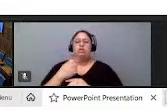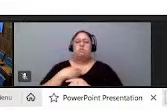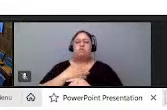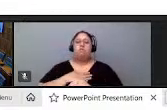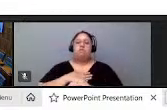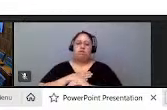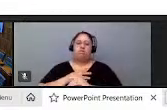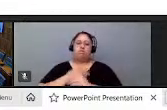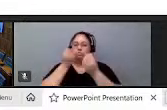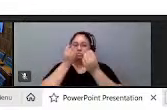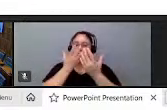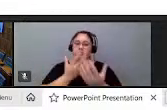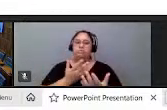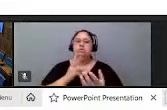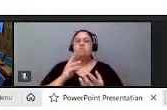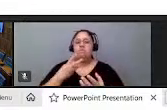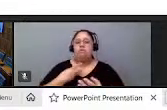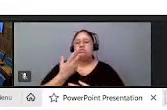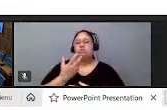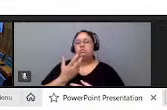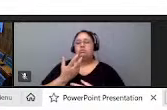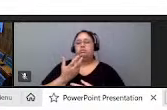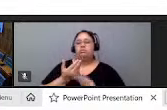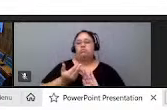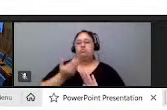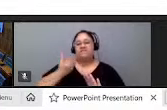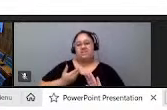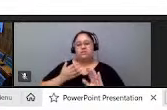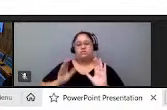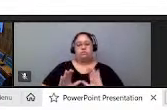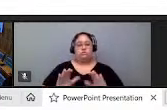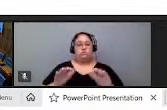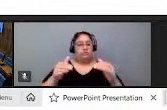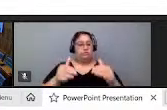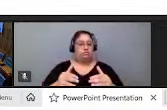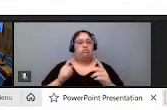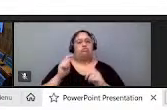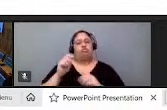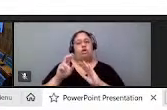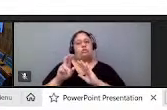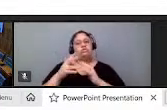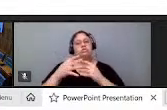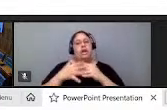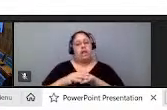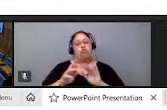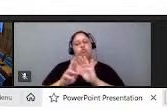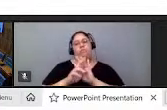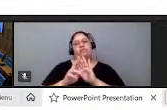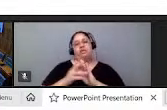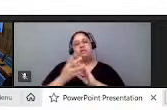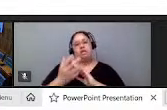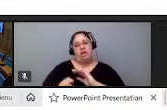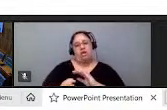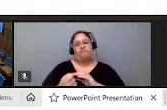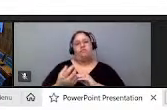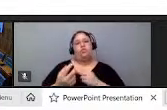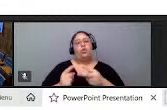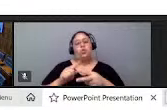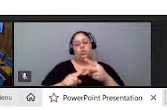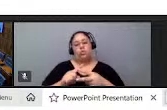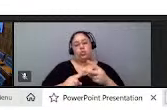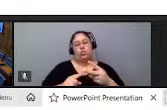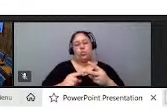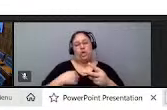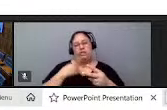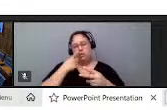is there was the previous sitting where transnet was represented um there were two to